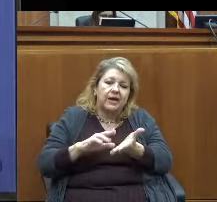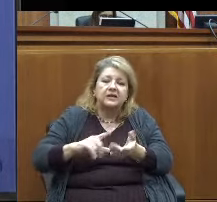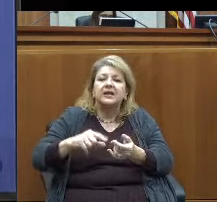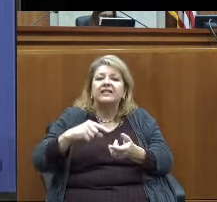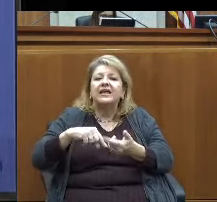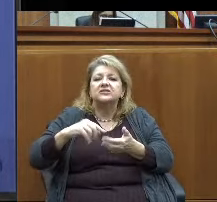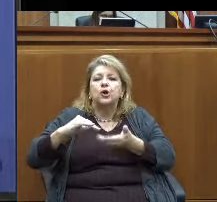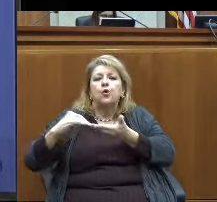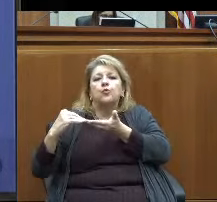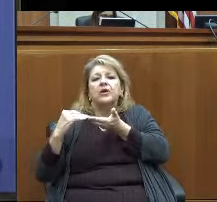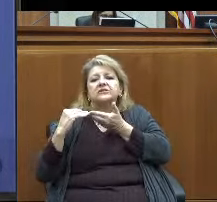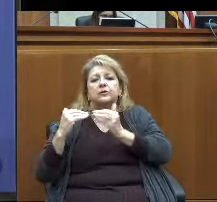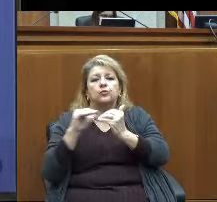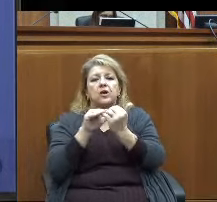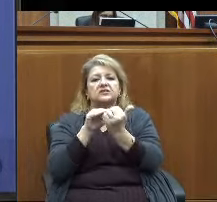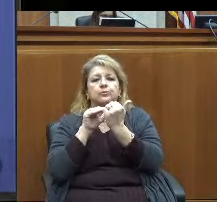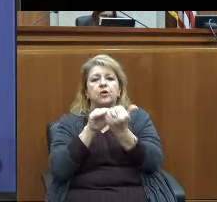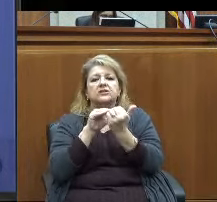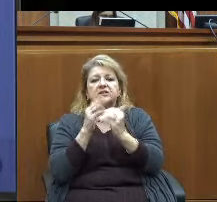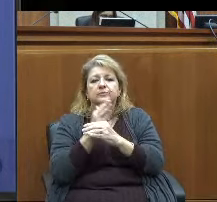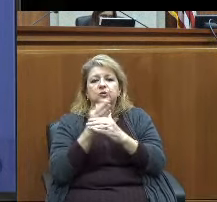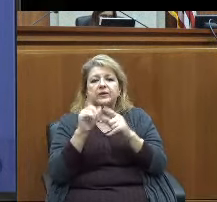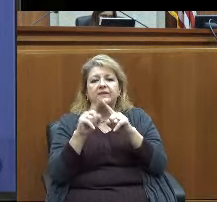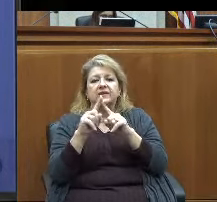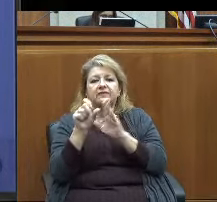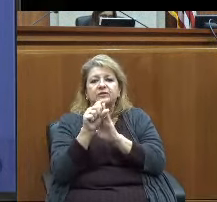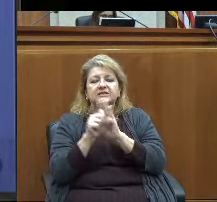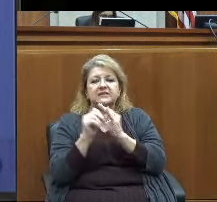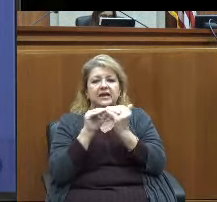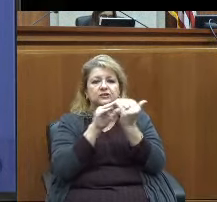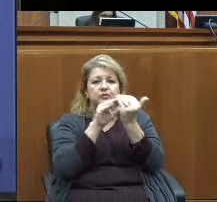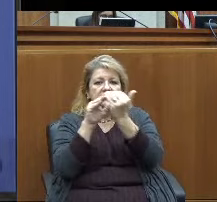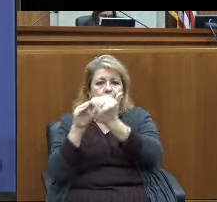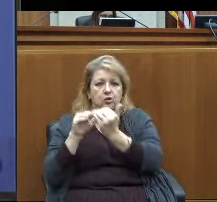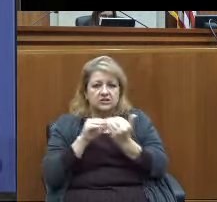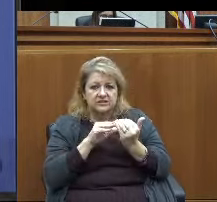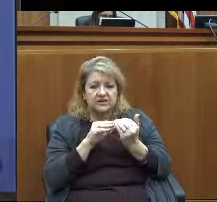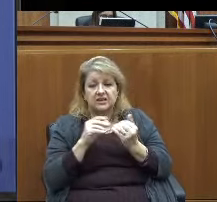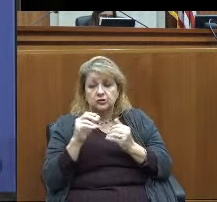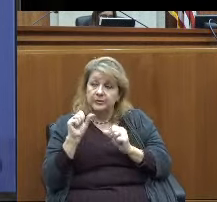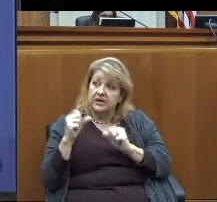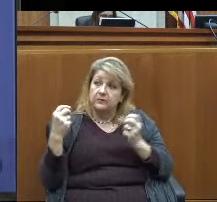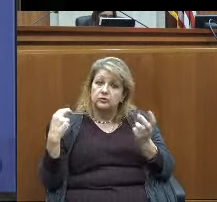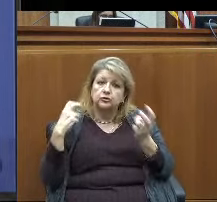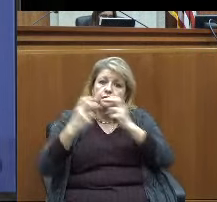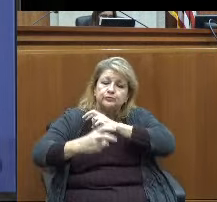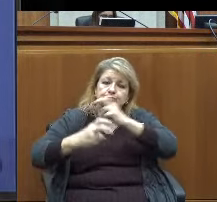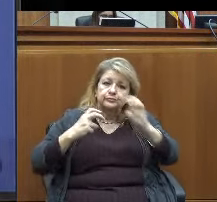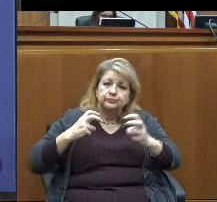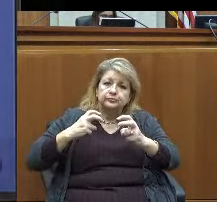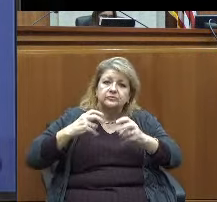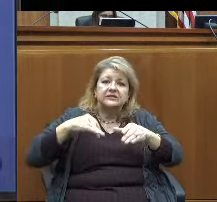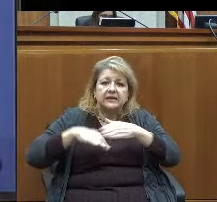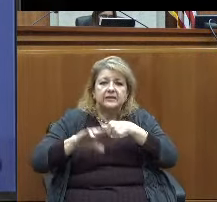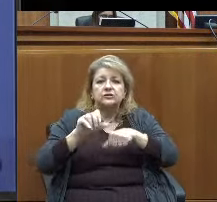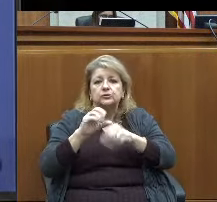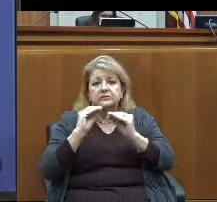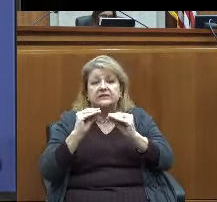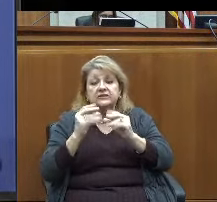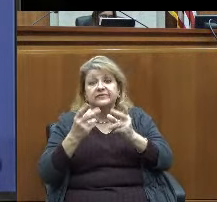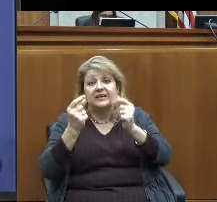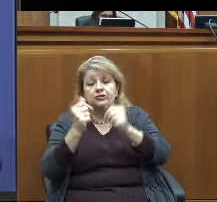available and outlines the progress that we've made so far on this strategy. And that concludes this presentation.